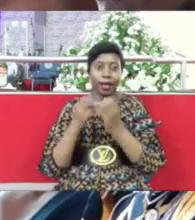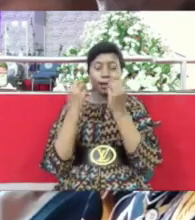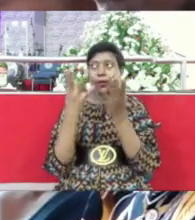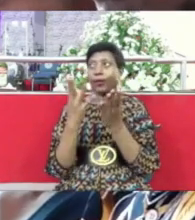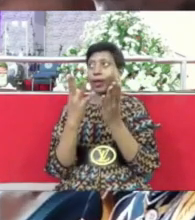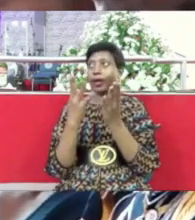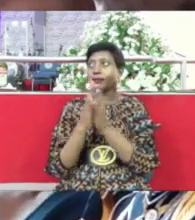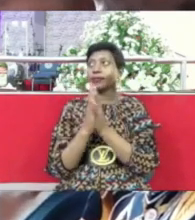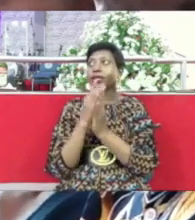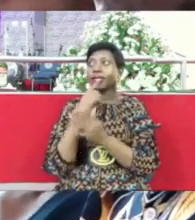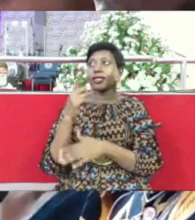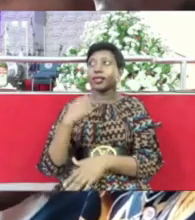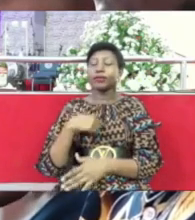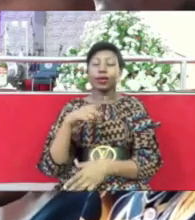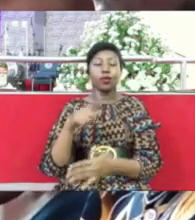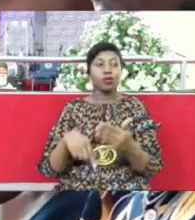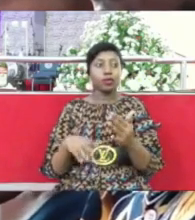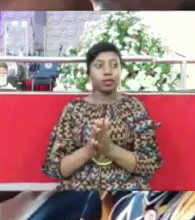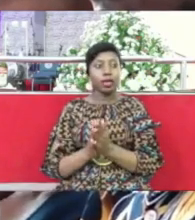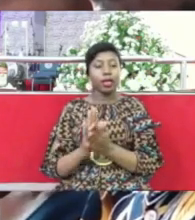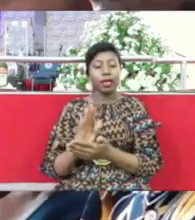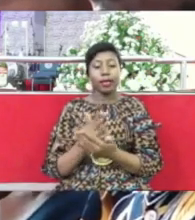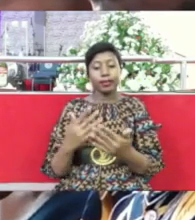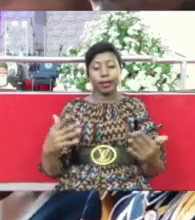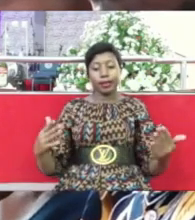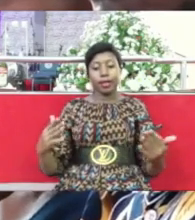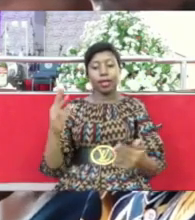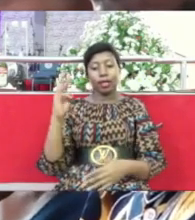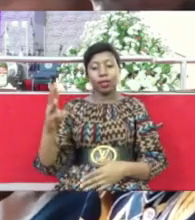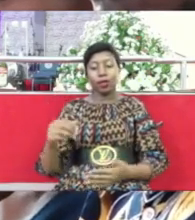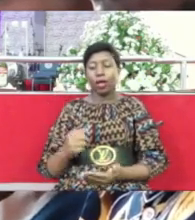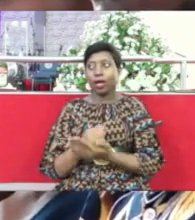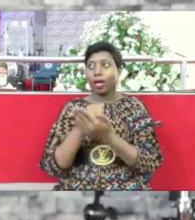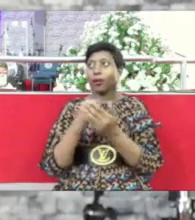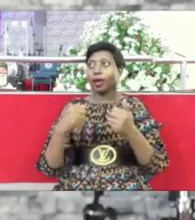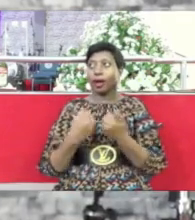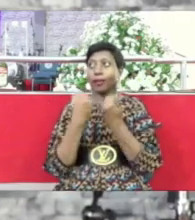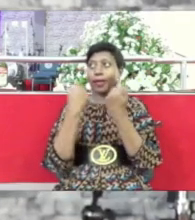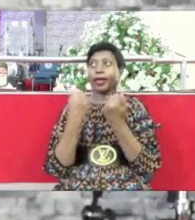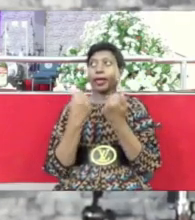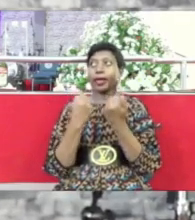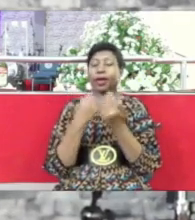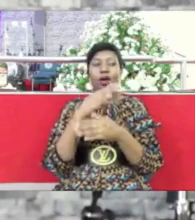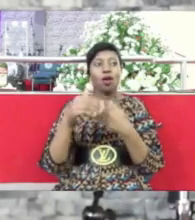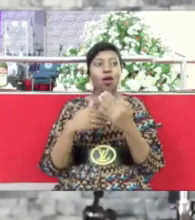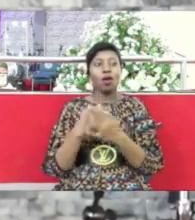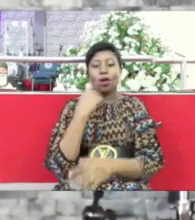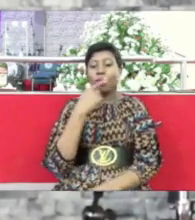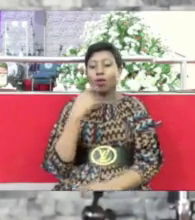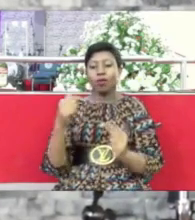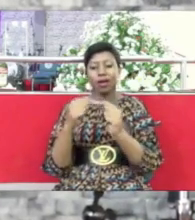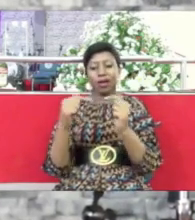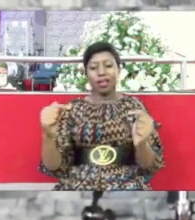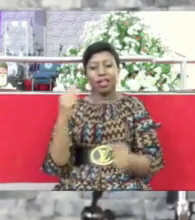He tells me ananiambia something that is going to happen. Kitu ambacho kinatokea. All who range against you will surely be ashamed.